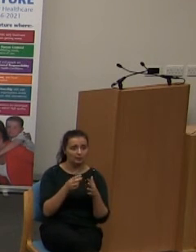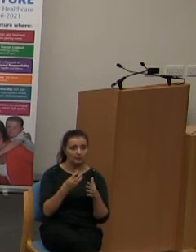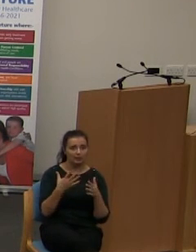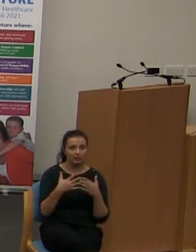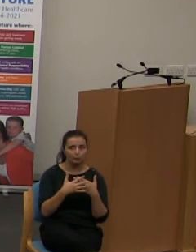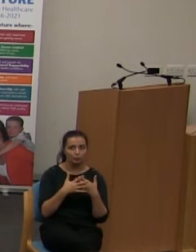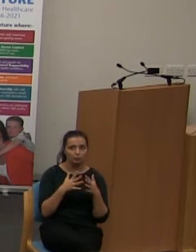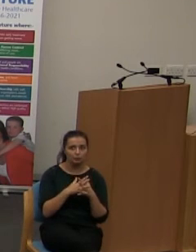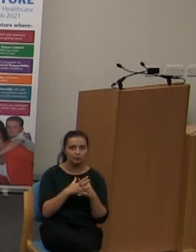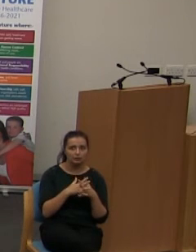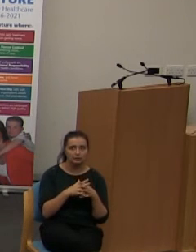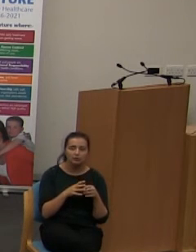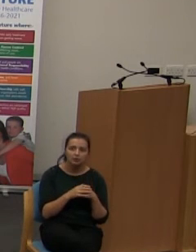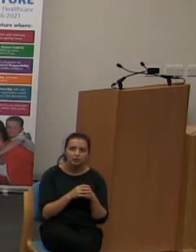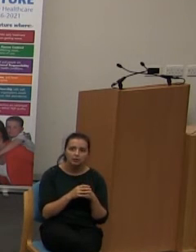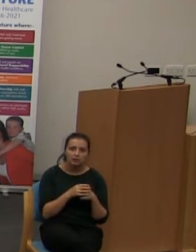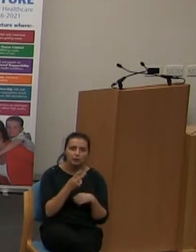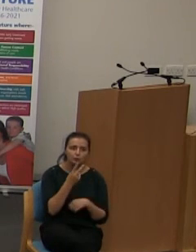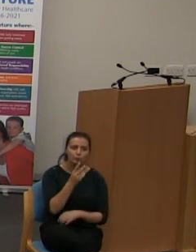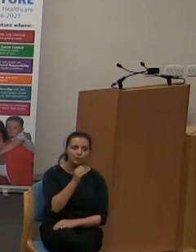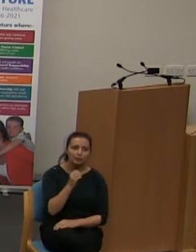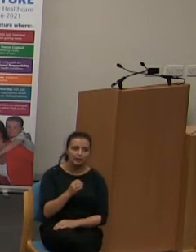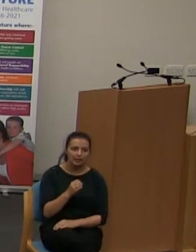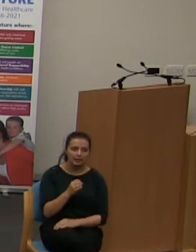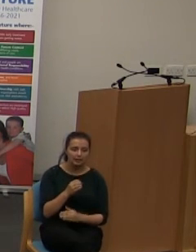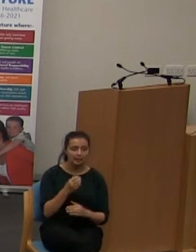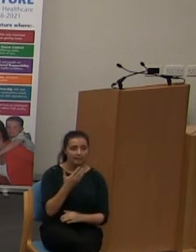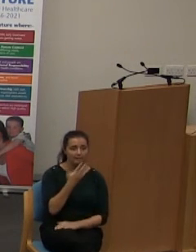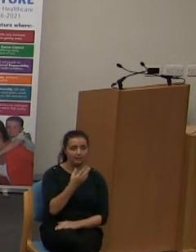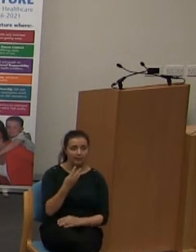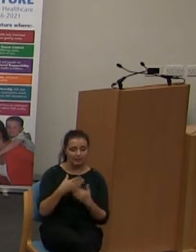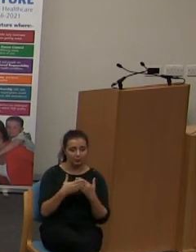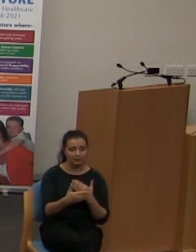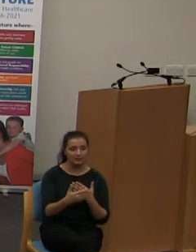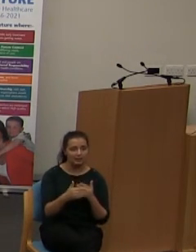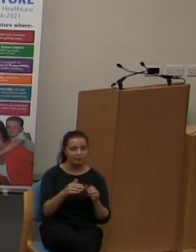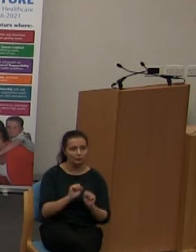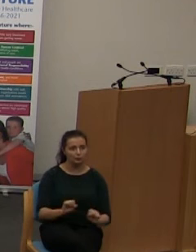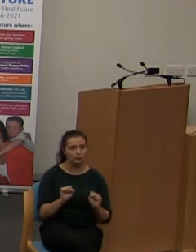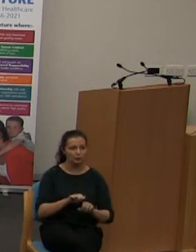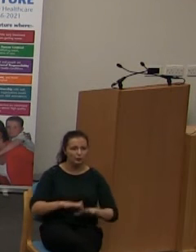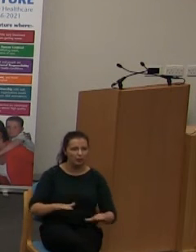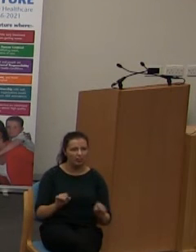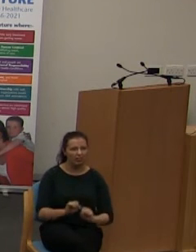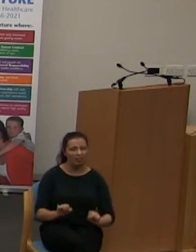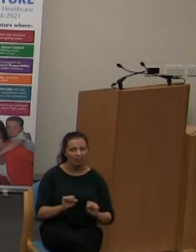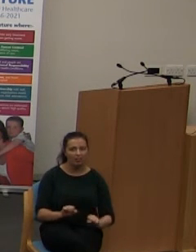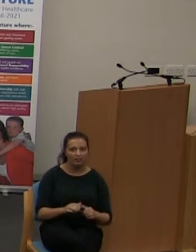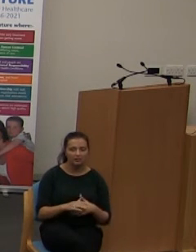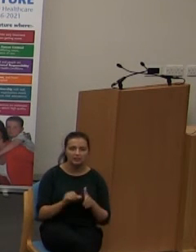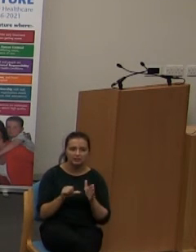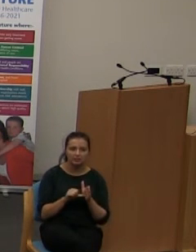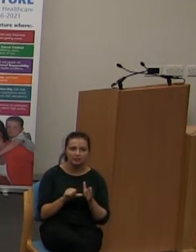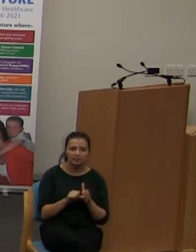2.5% not seen till over 53 weeks. And I think for children to have to wait that long, really, you know, unless there's